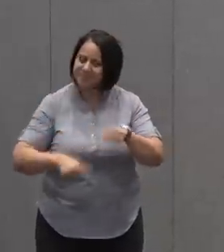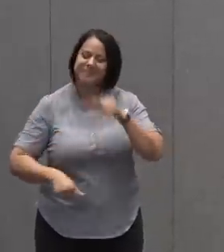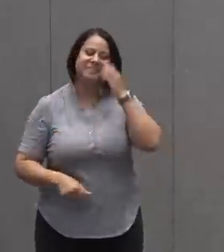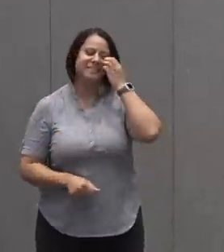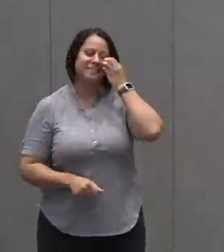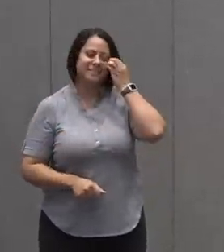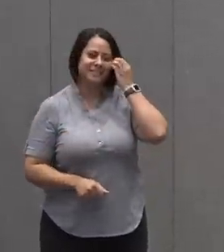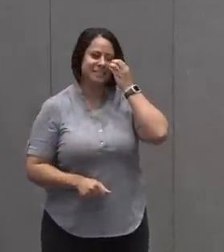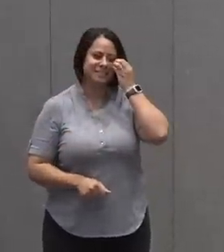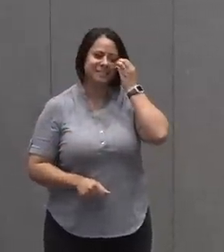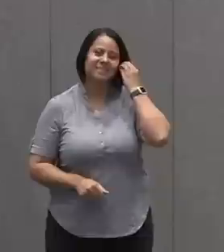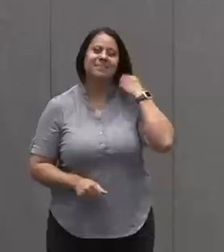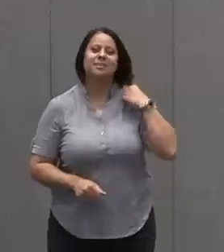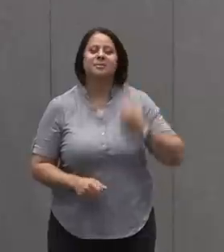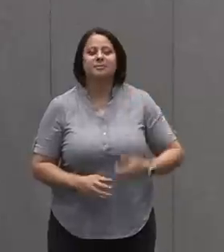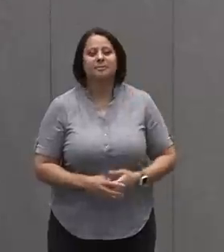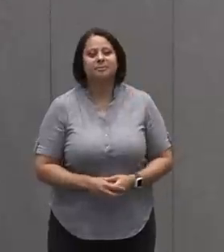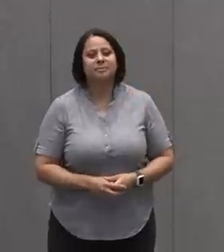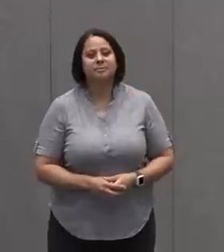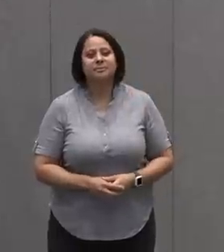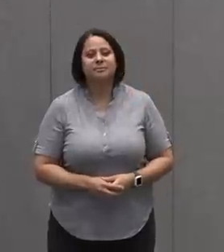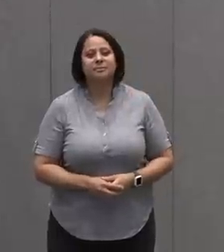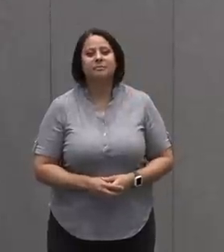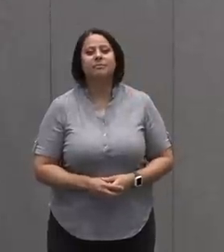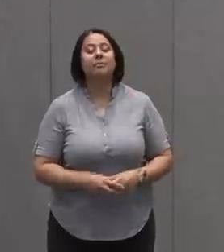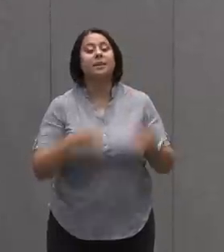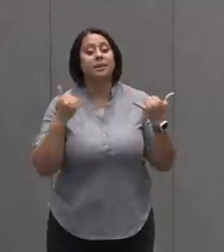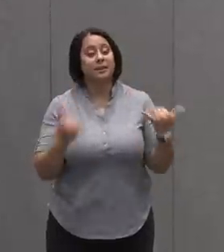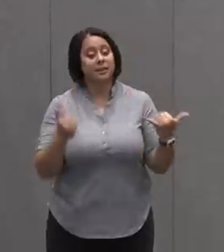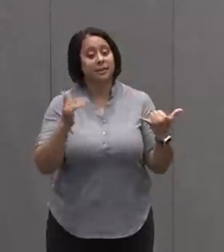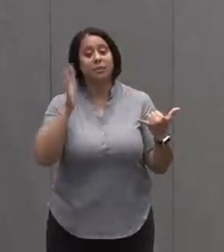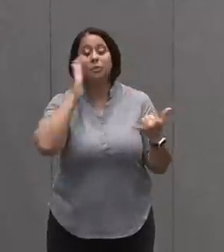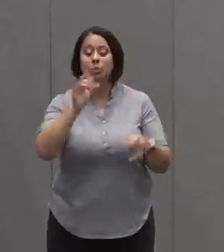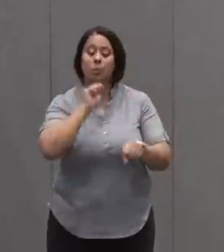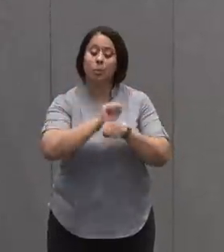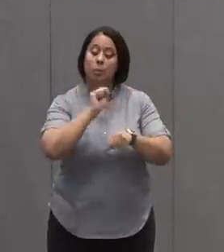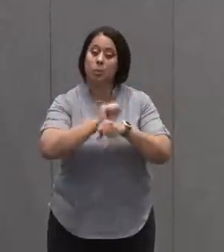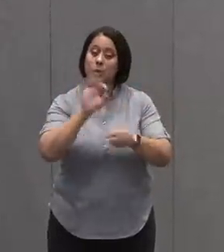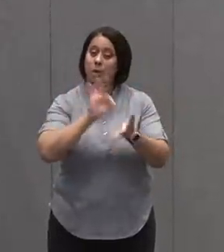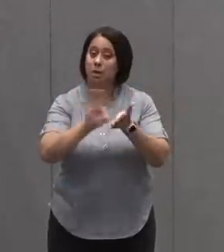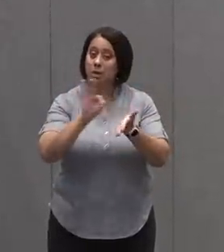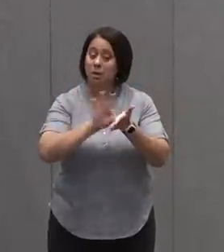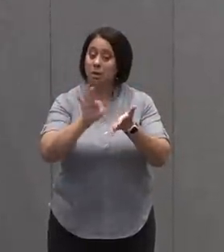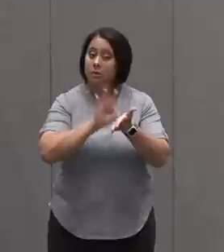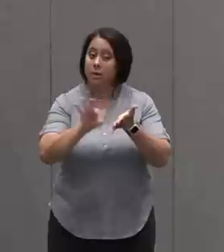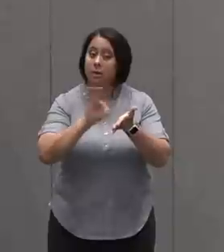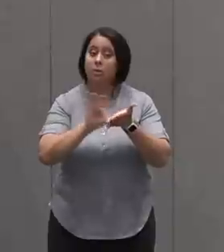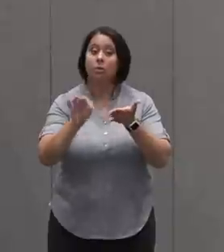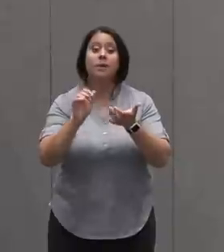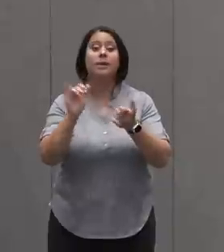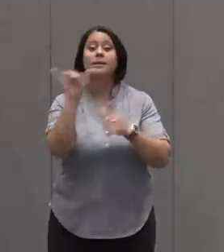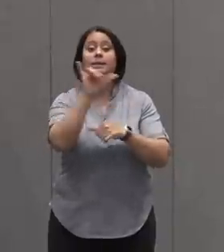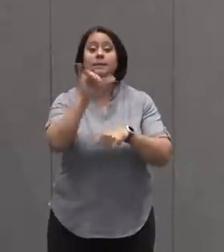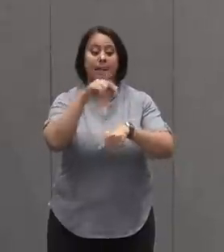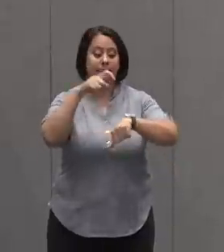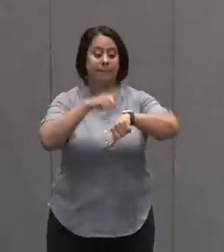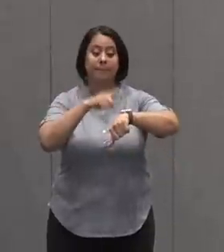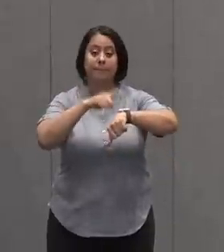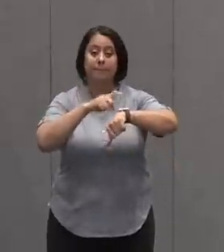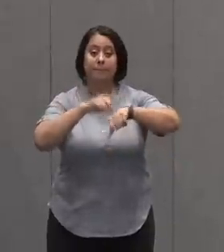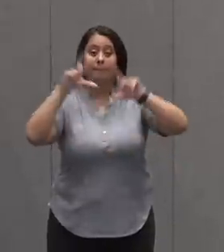yes. All right, now we're going to be working on counting by the clock, on the